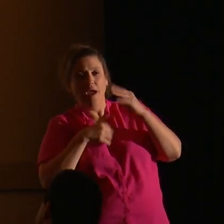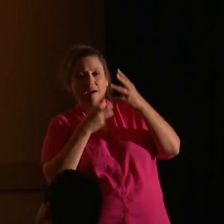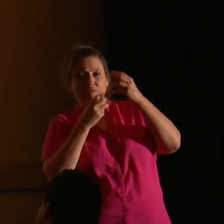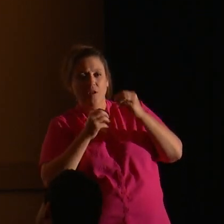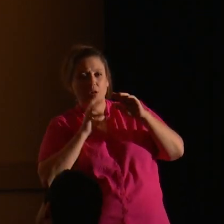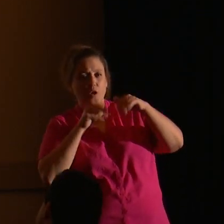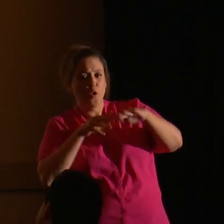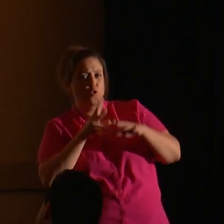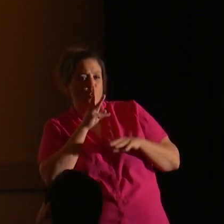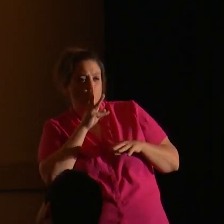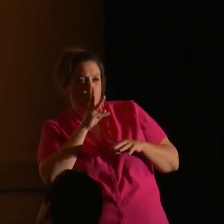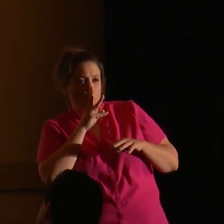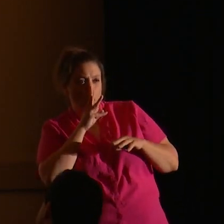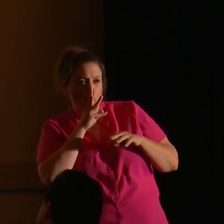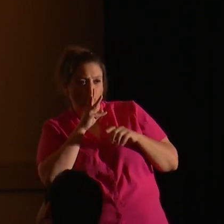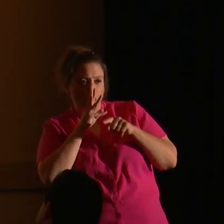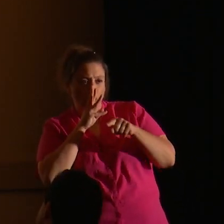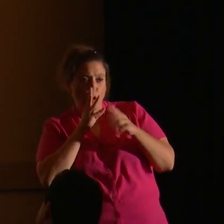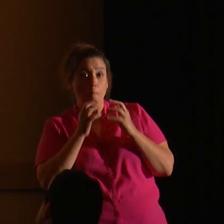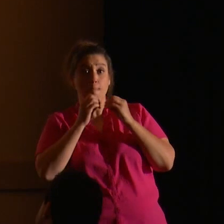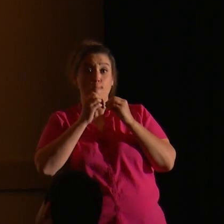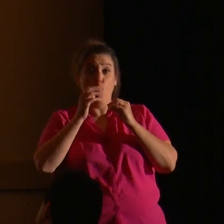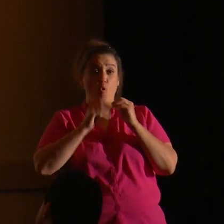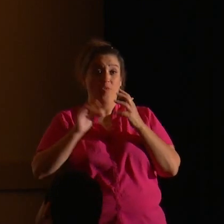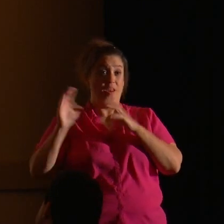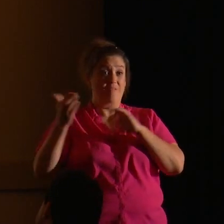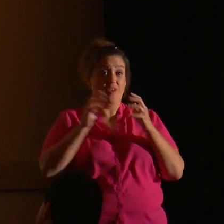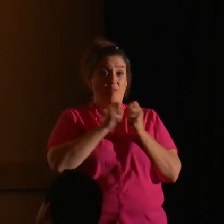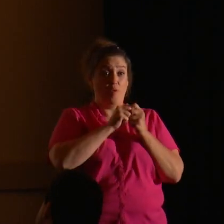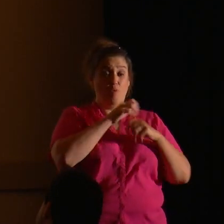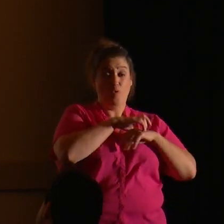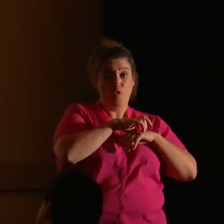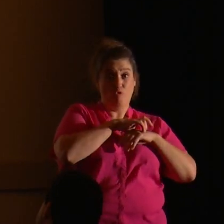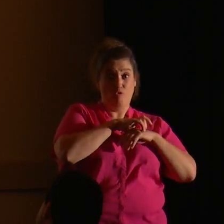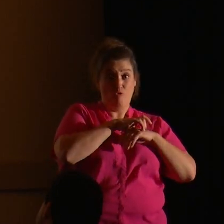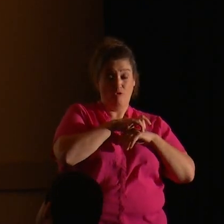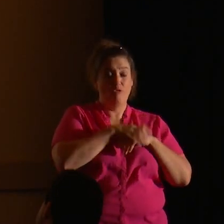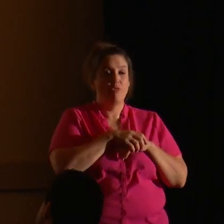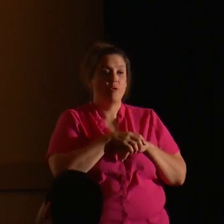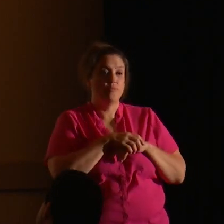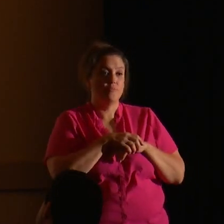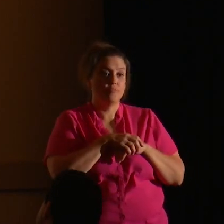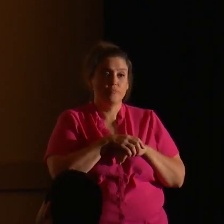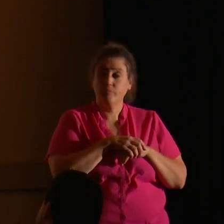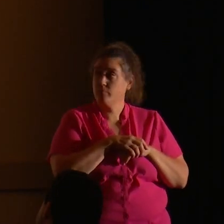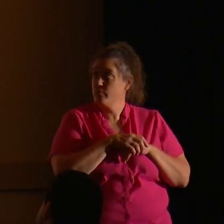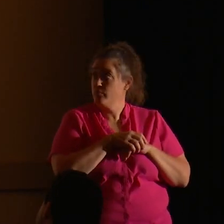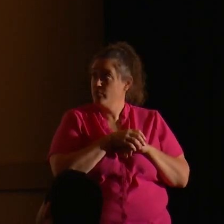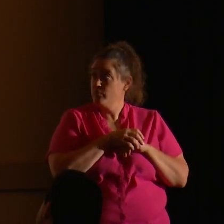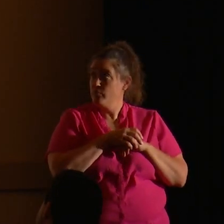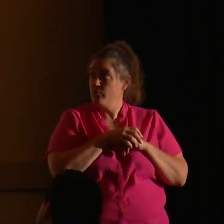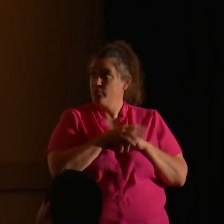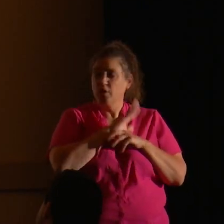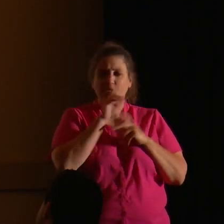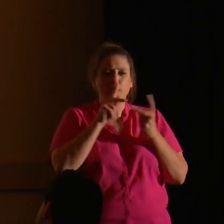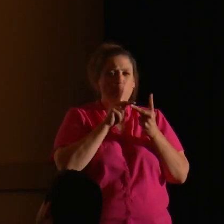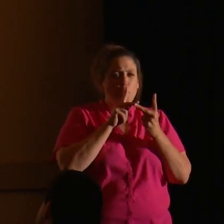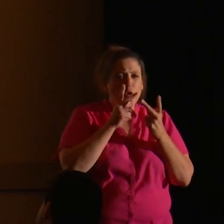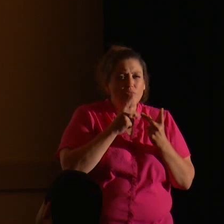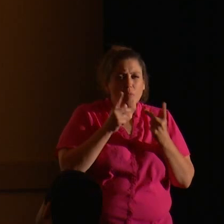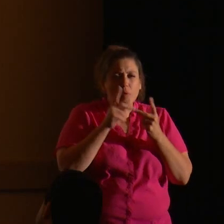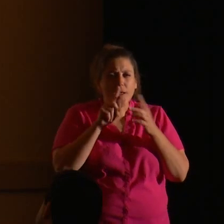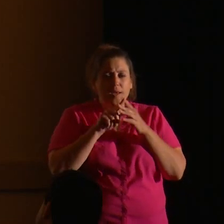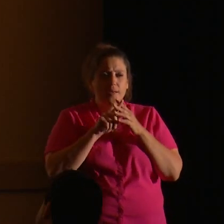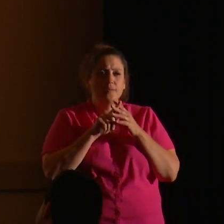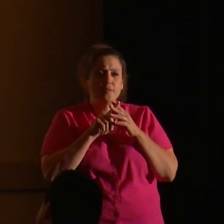more liquid water in it than in the oceans of the Earth. Perfect sort of place we might expect to find life because water is